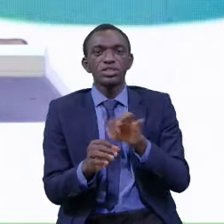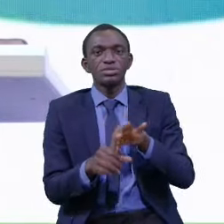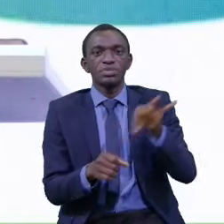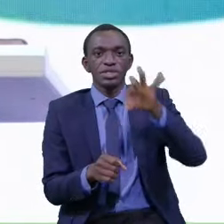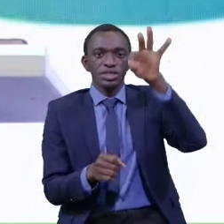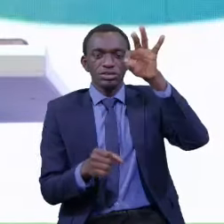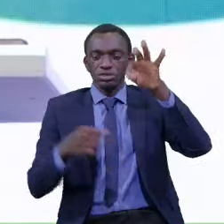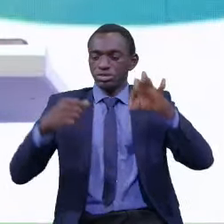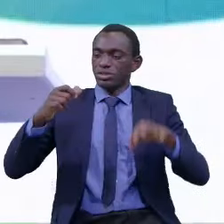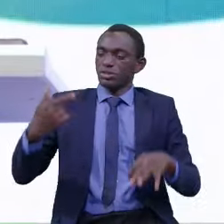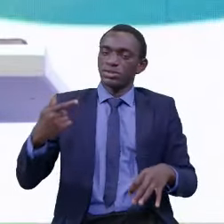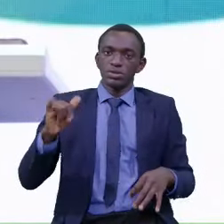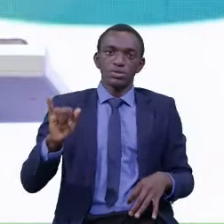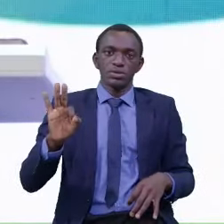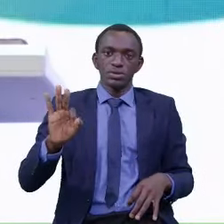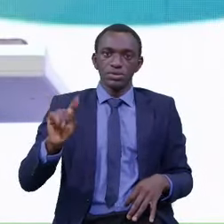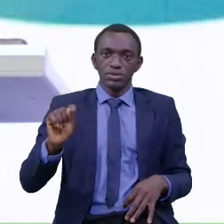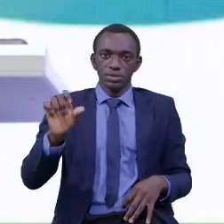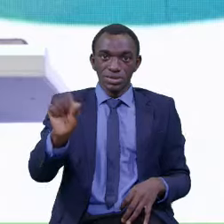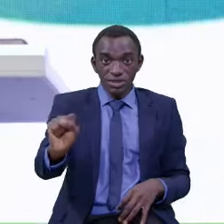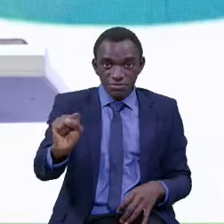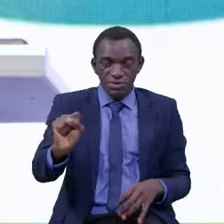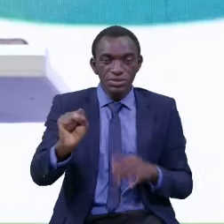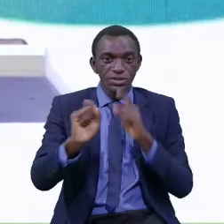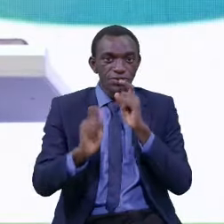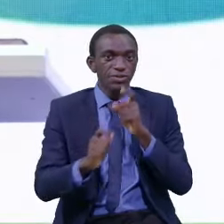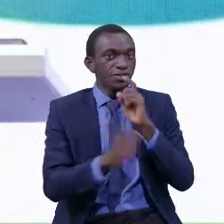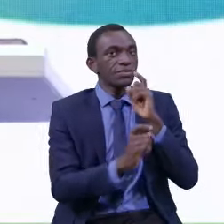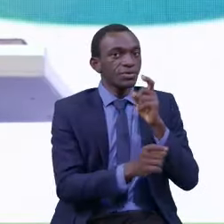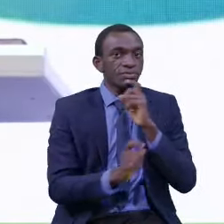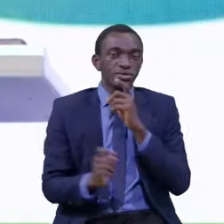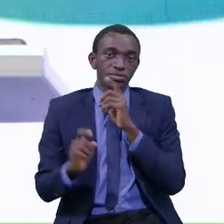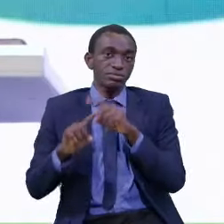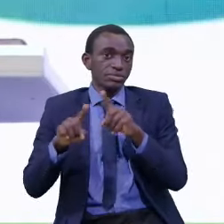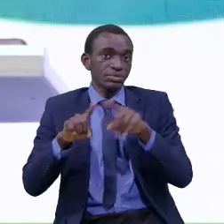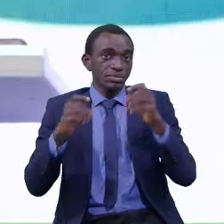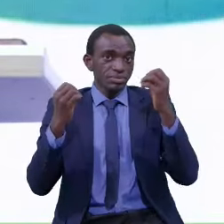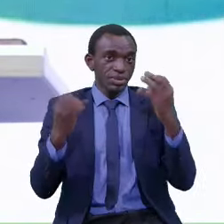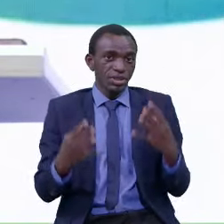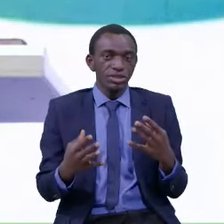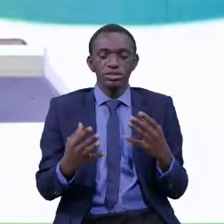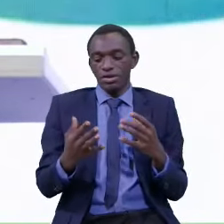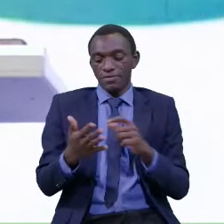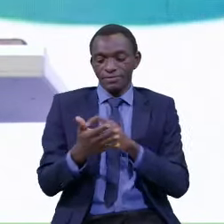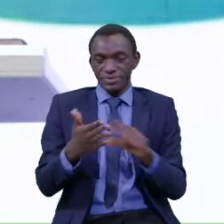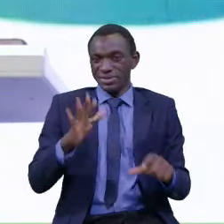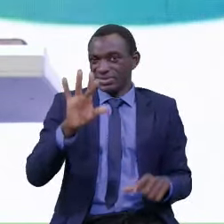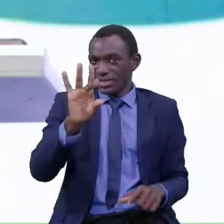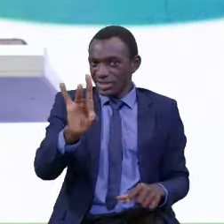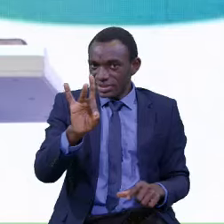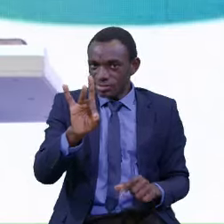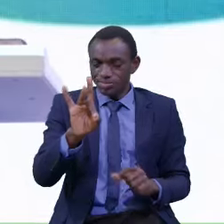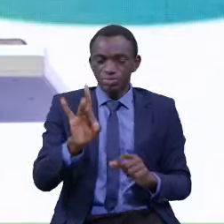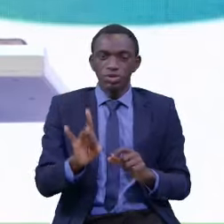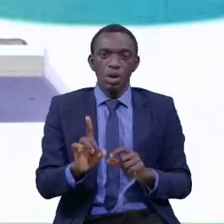the Spirit. Look at verse 8. In verse 8 it says, for to one is given by